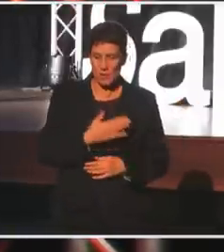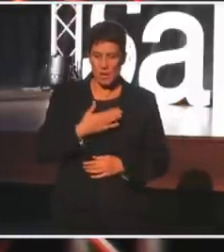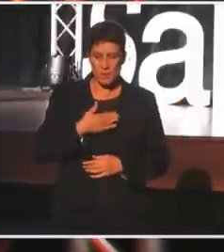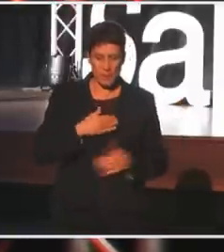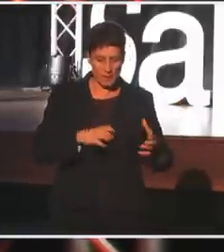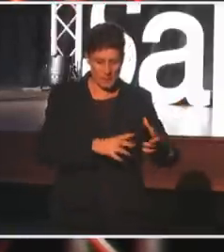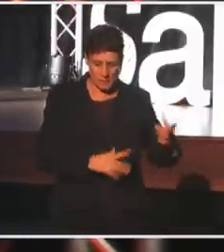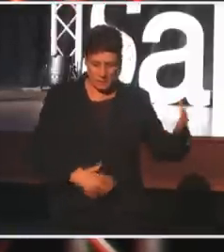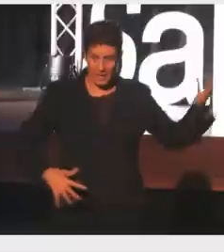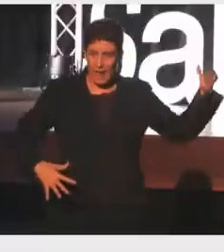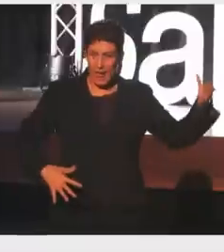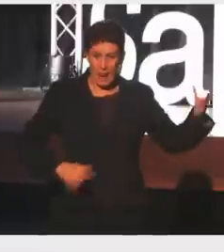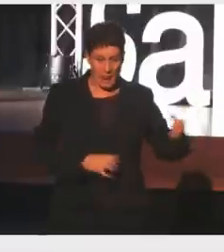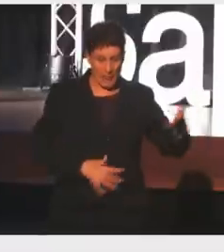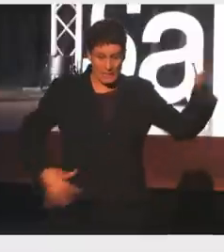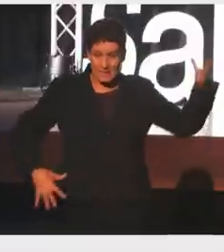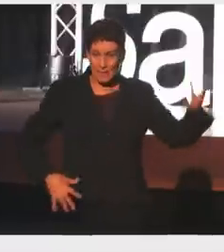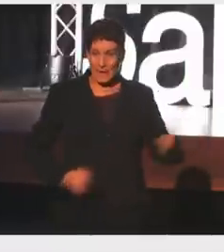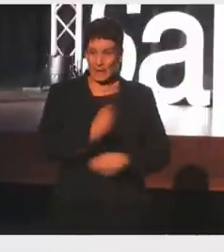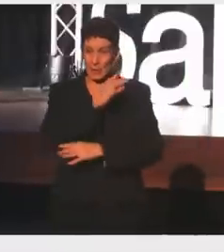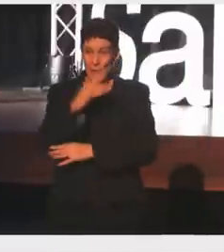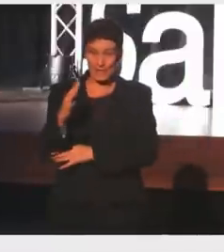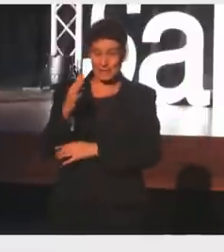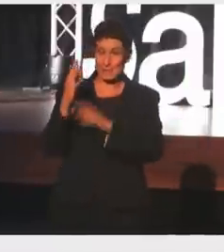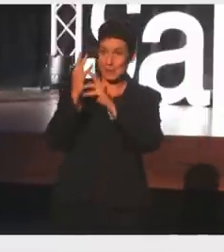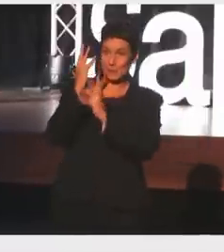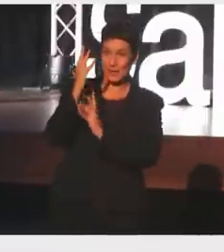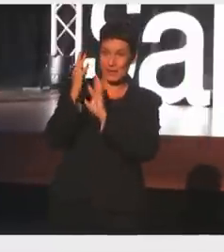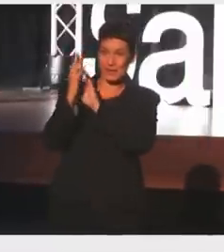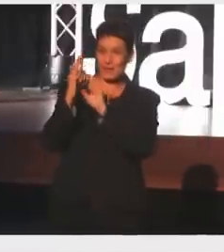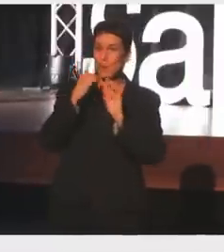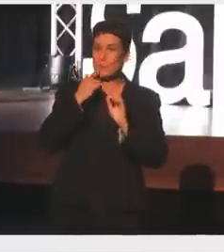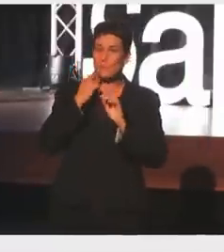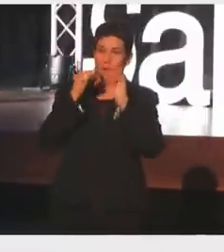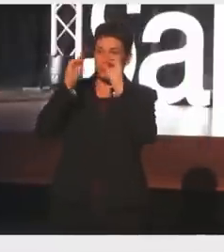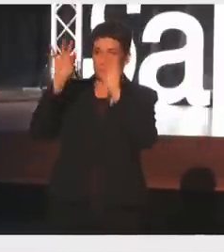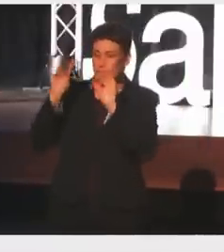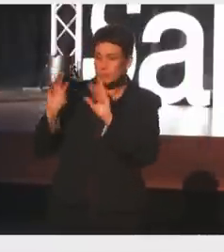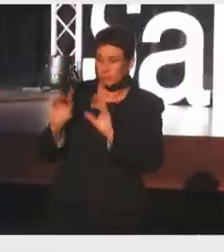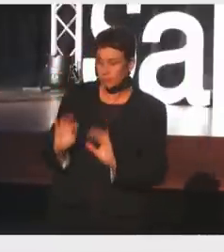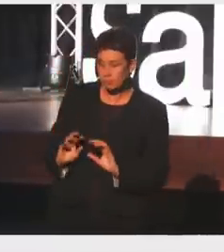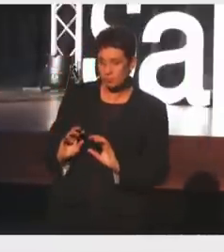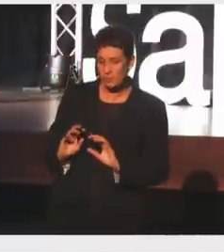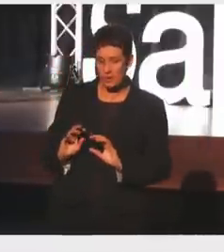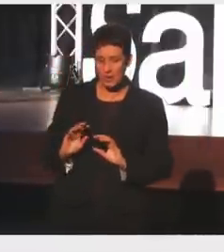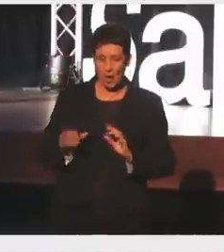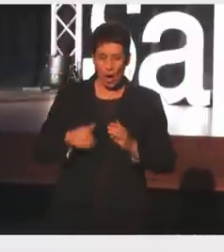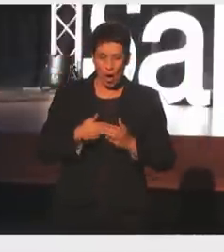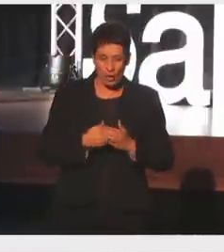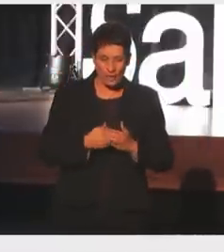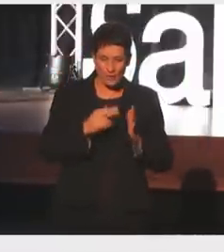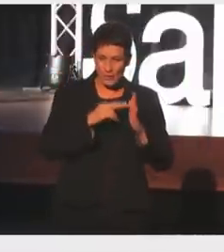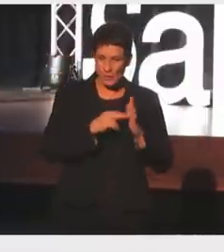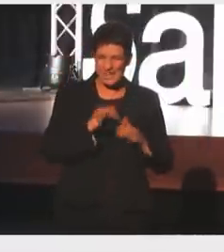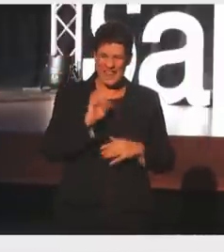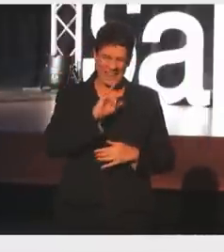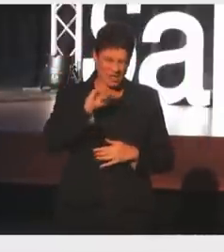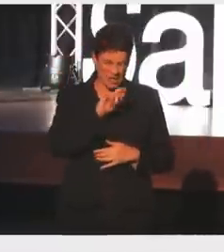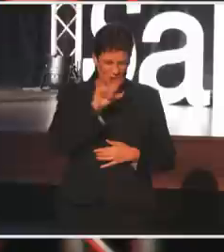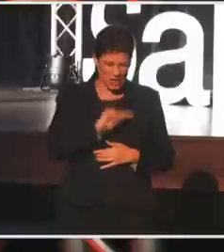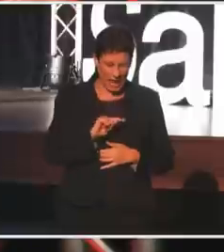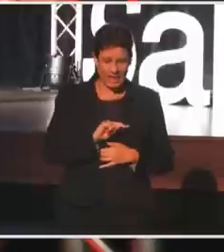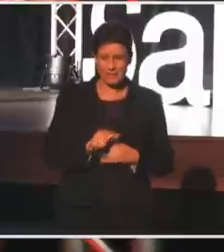lights up like a Christmas tree, with red dots filling in every chromatic note, which I like to think of as jazz